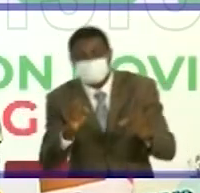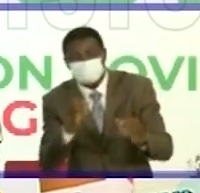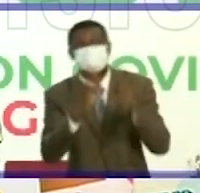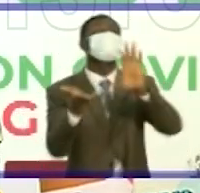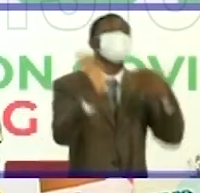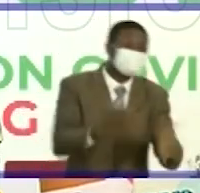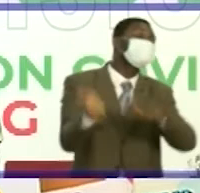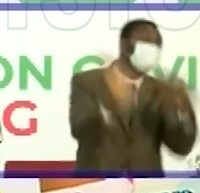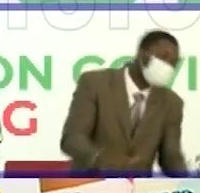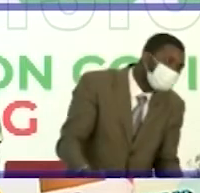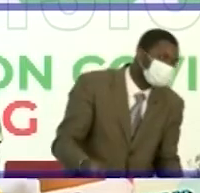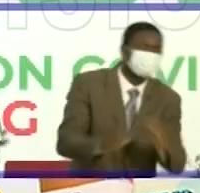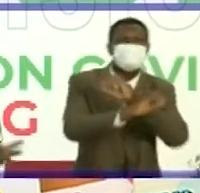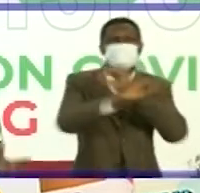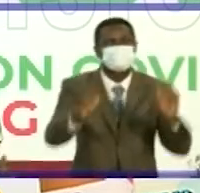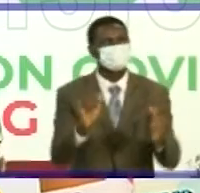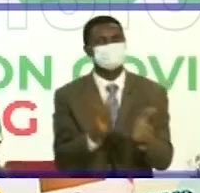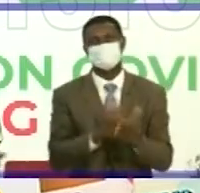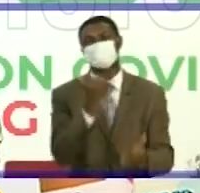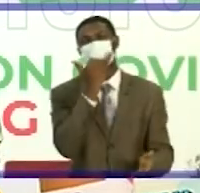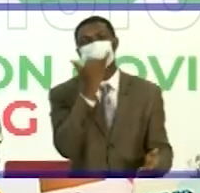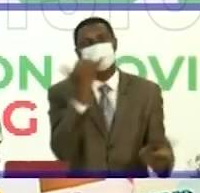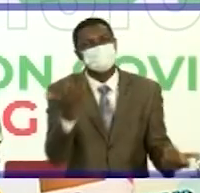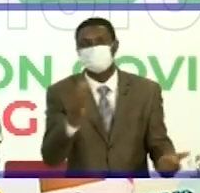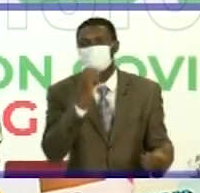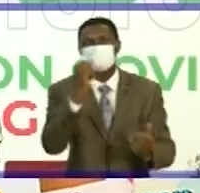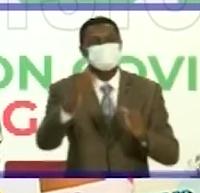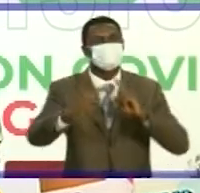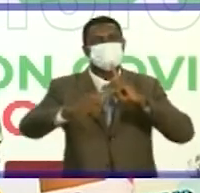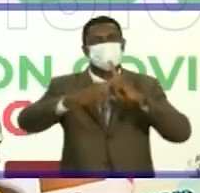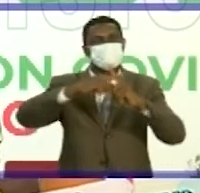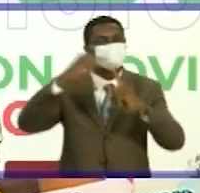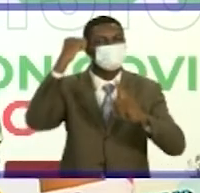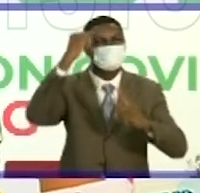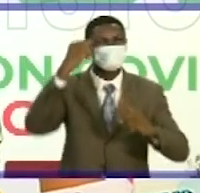die, will die. I don't think that's a positive attitude. The attitude is